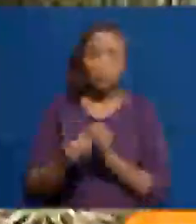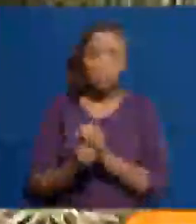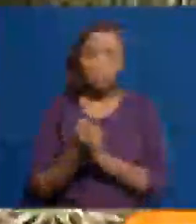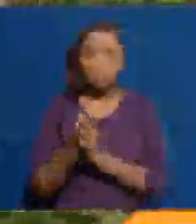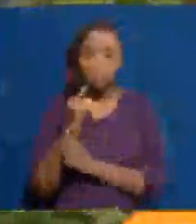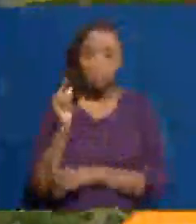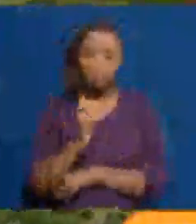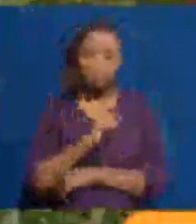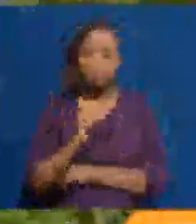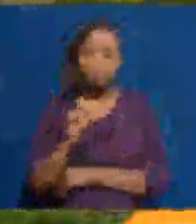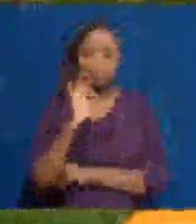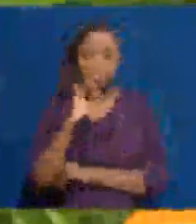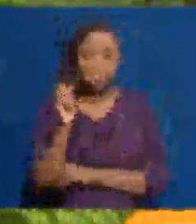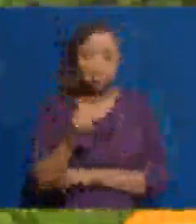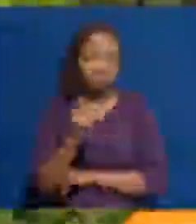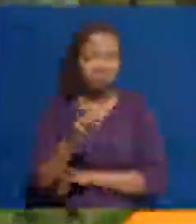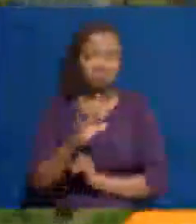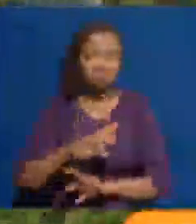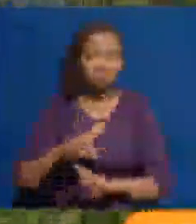mature.